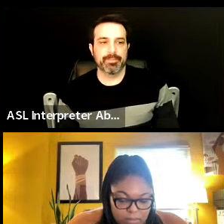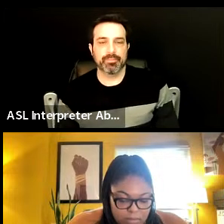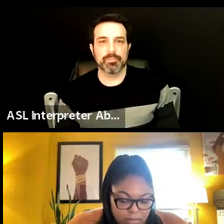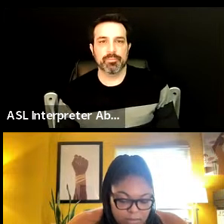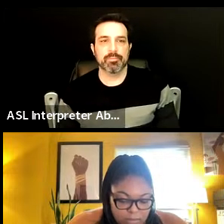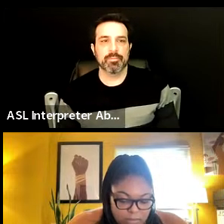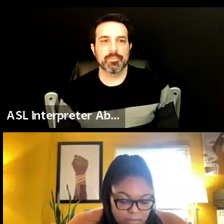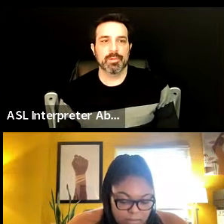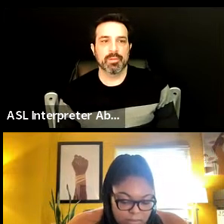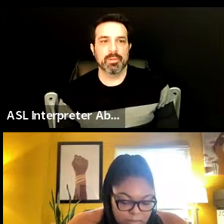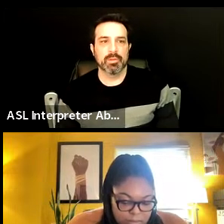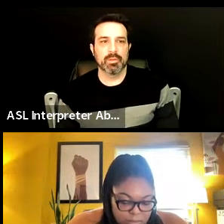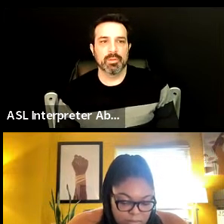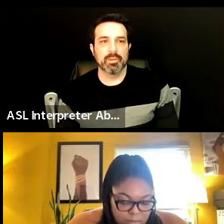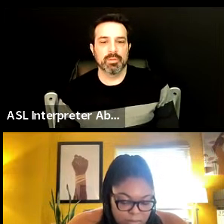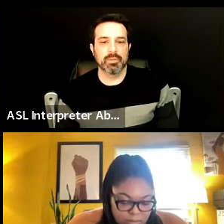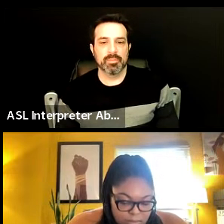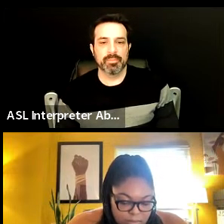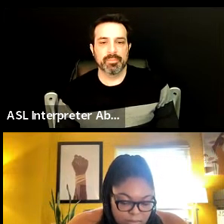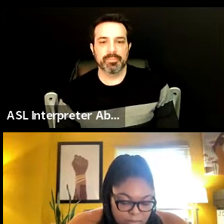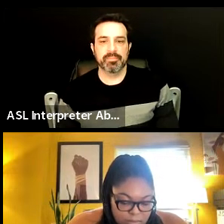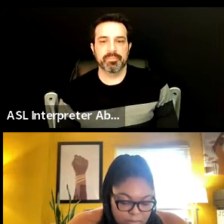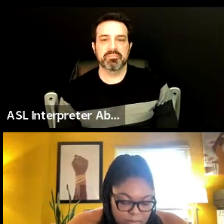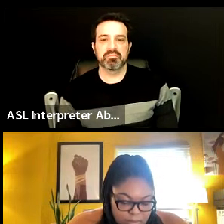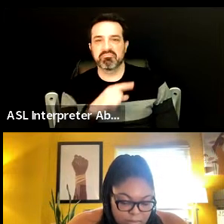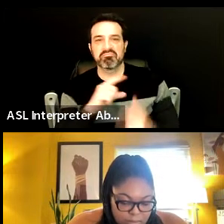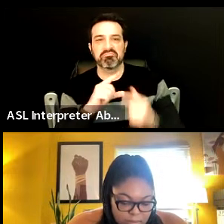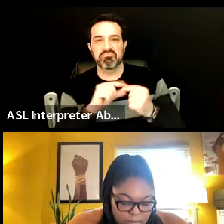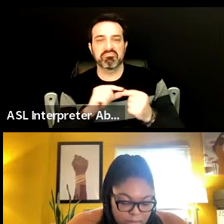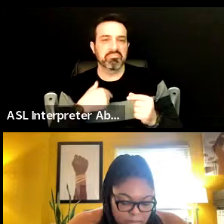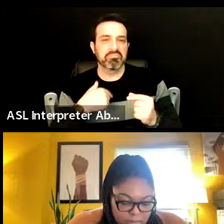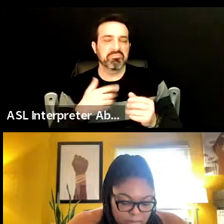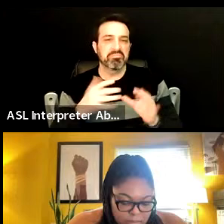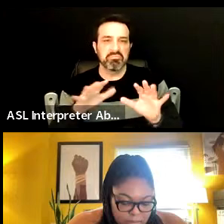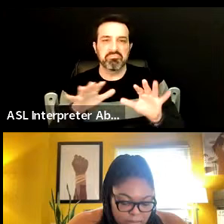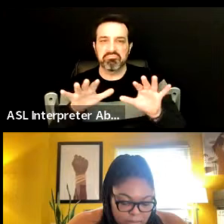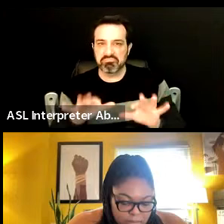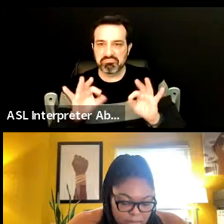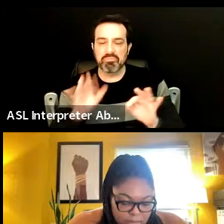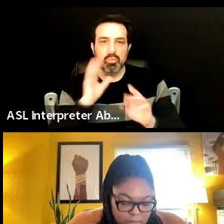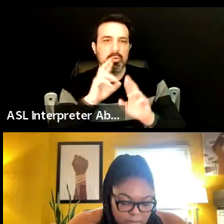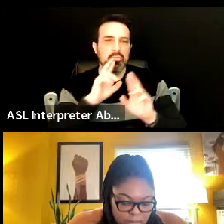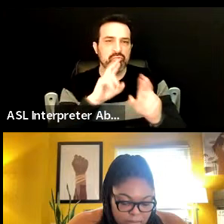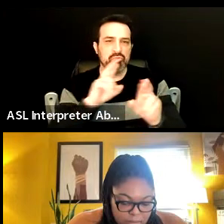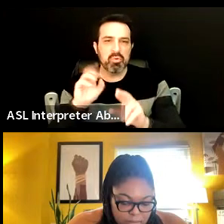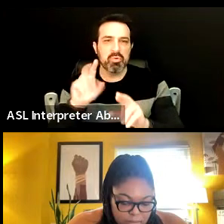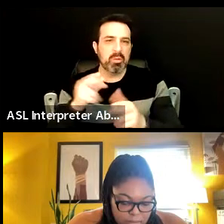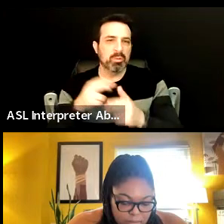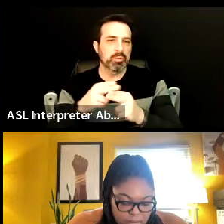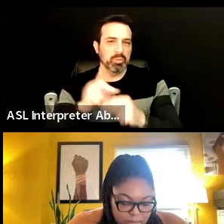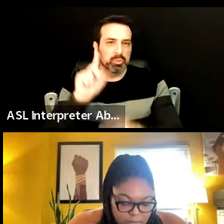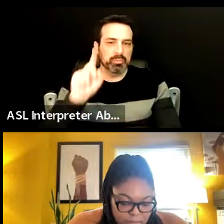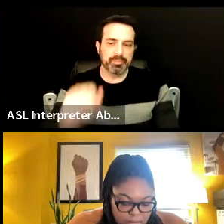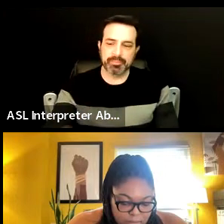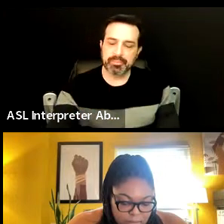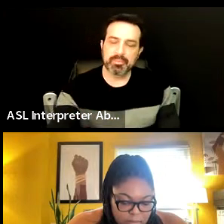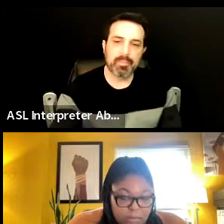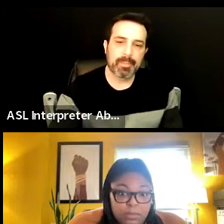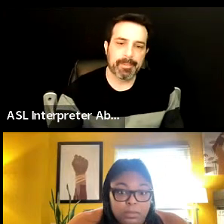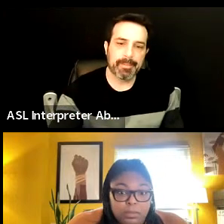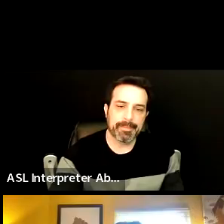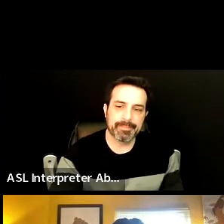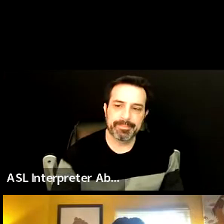All right, y'all, we're just getting resettled. We will do some report outs in just a moment here.